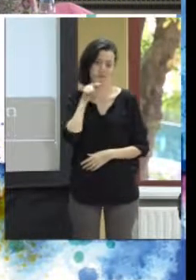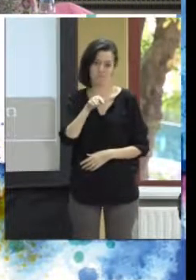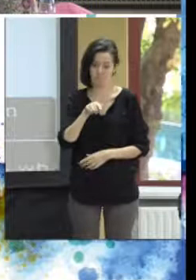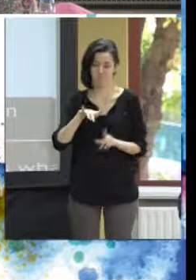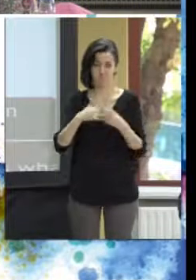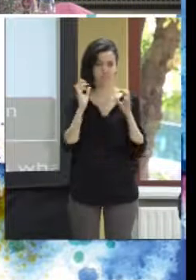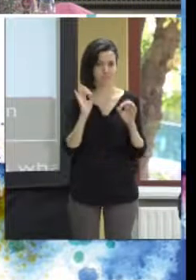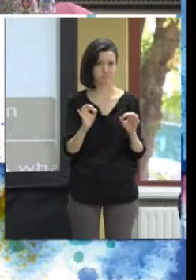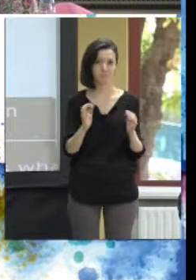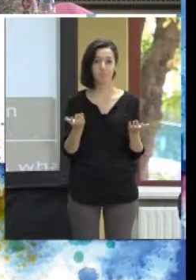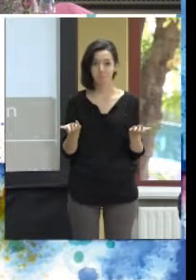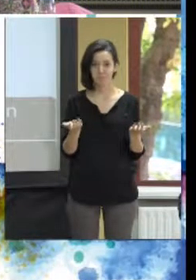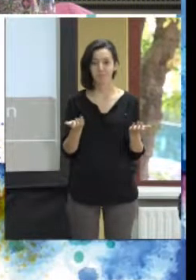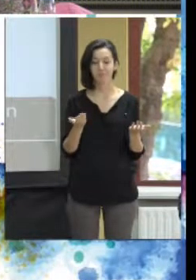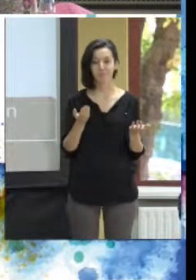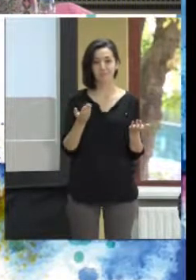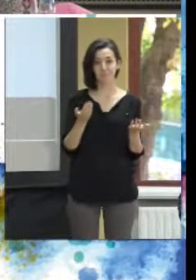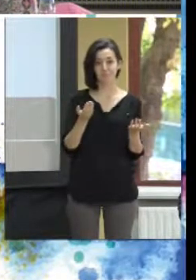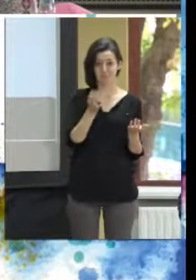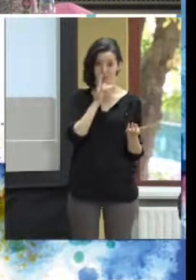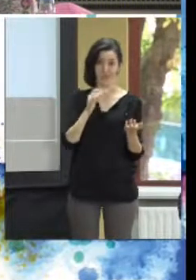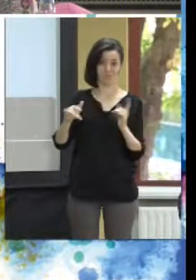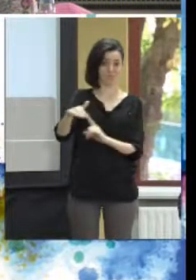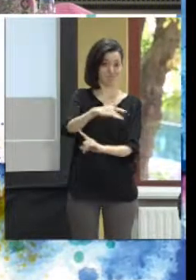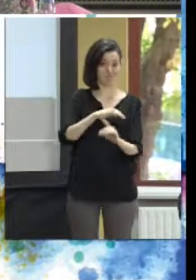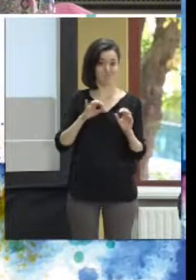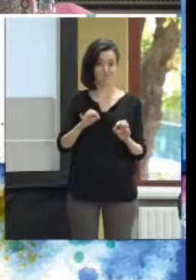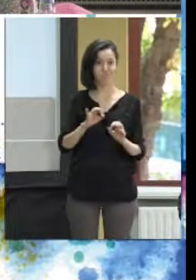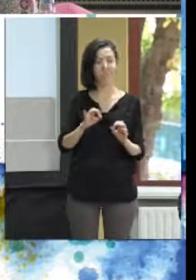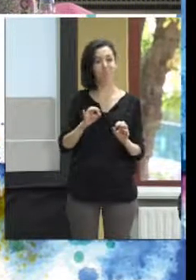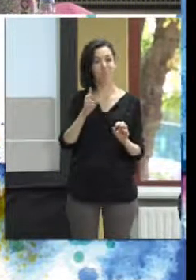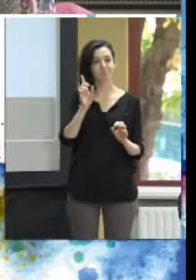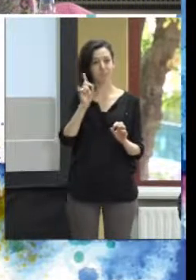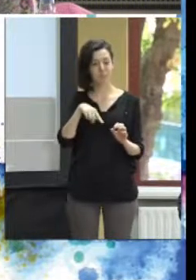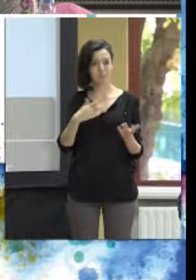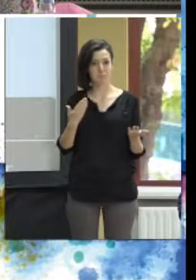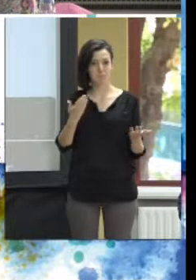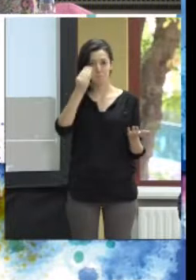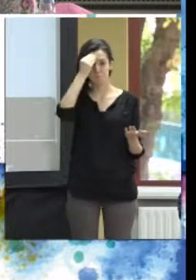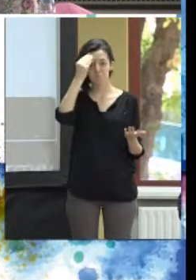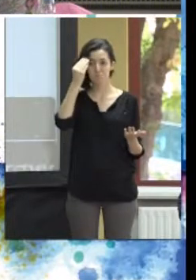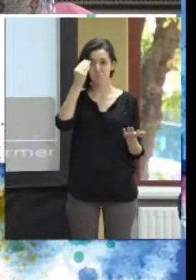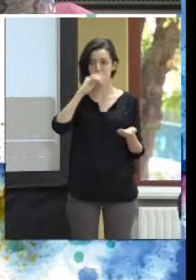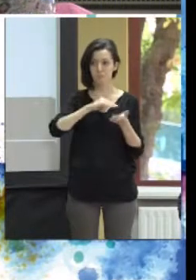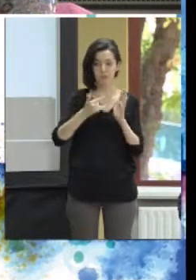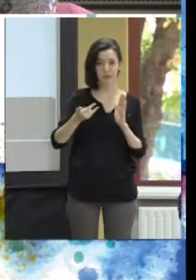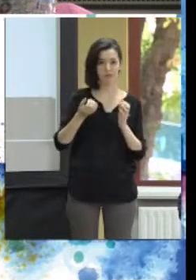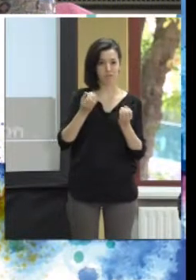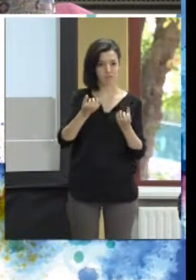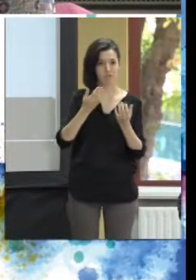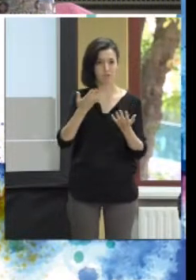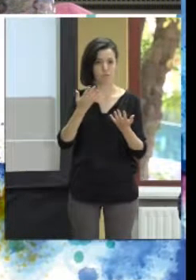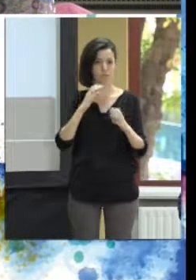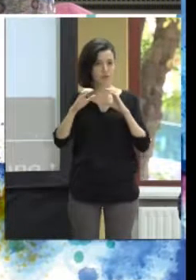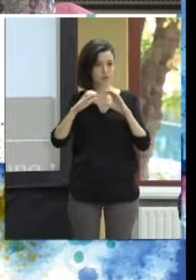audio impairment suffer from. And with this context, and knowing that ICTs are so